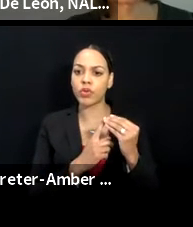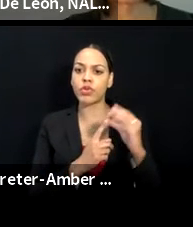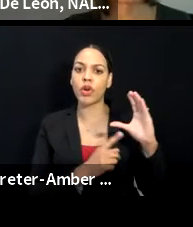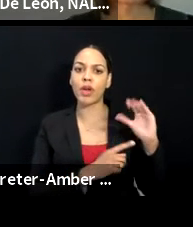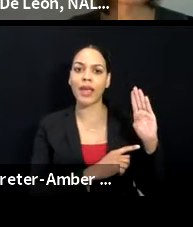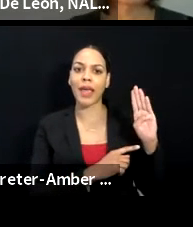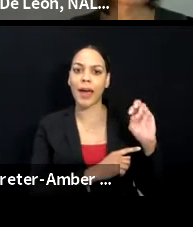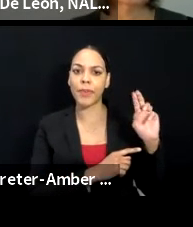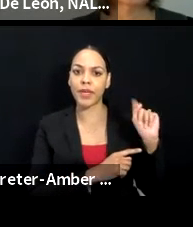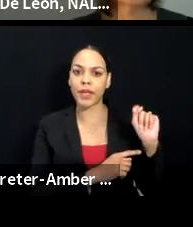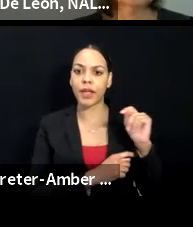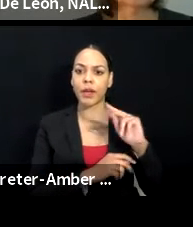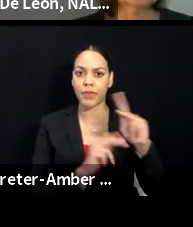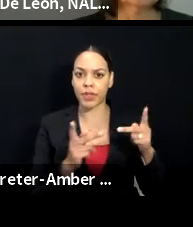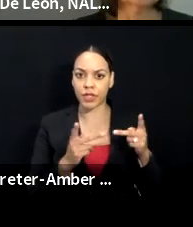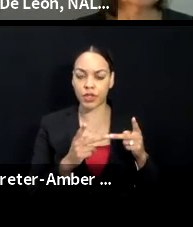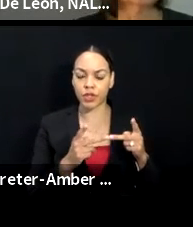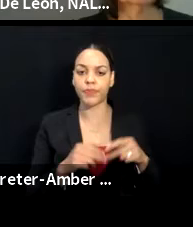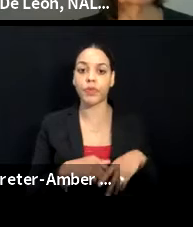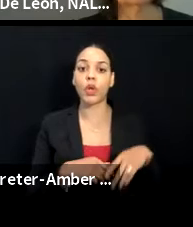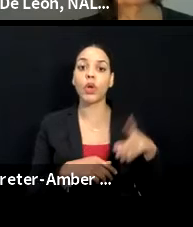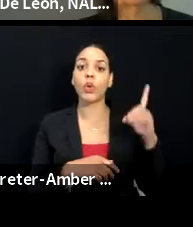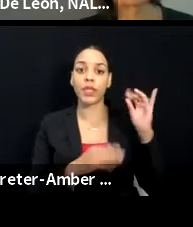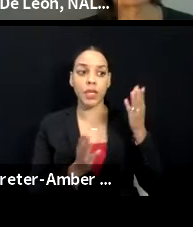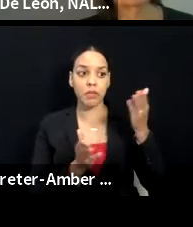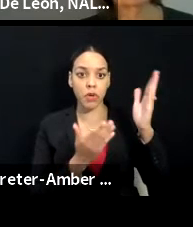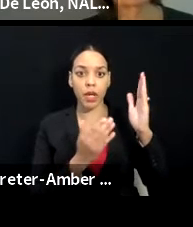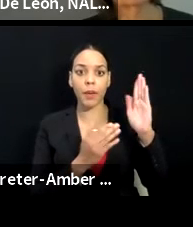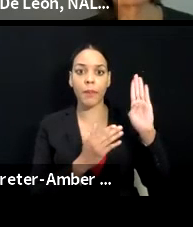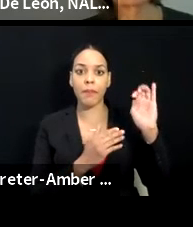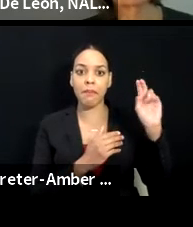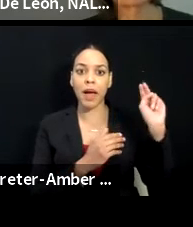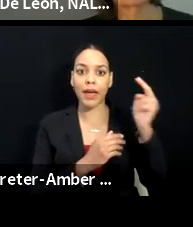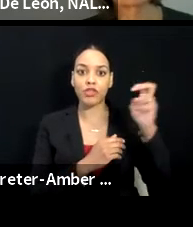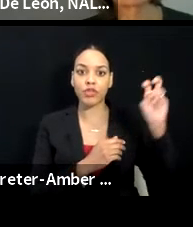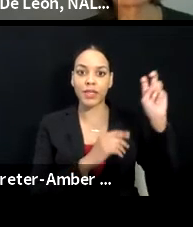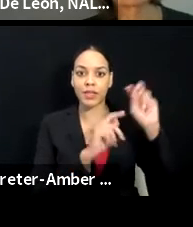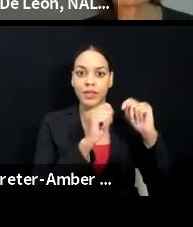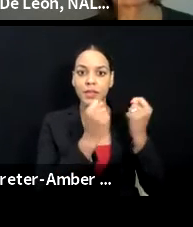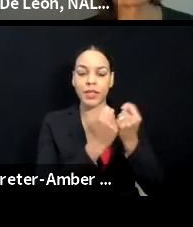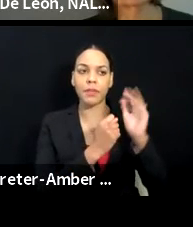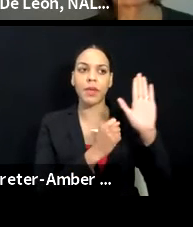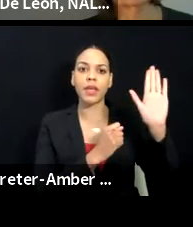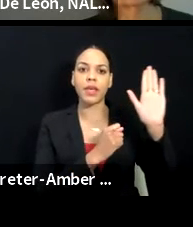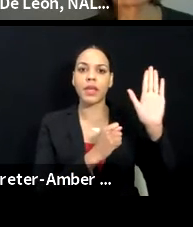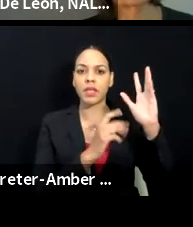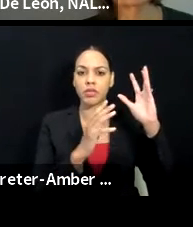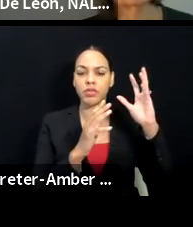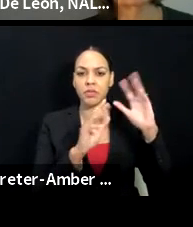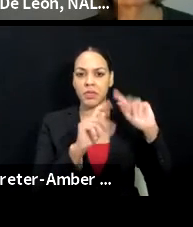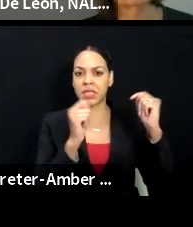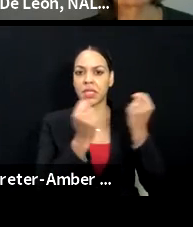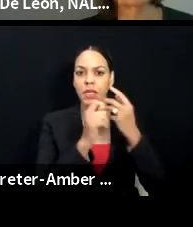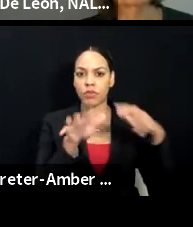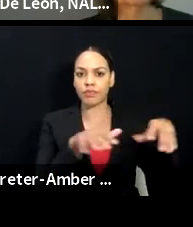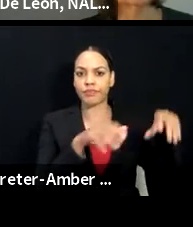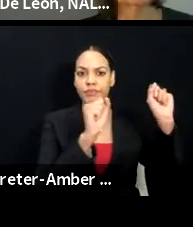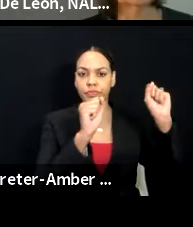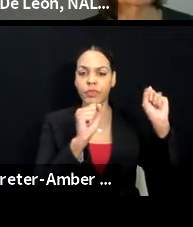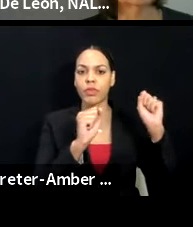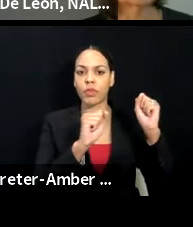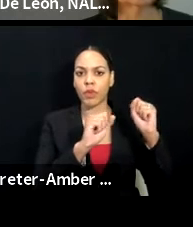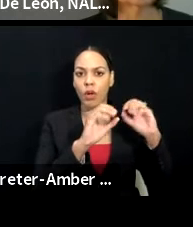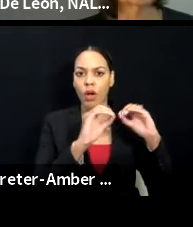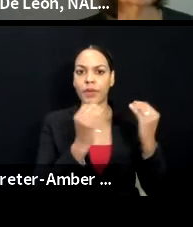the Biden transition team when, you know, his administration was taking office. We did, and I'm seeing